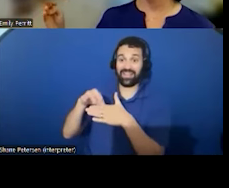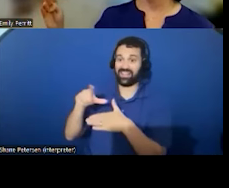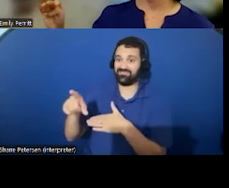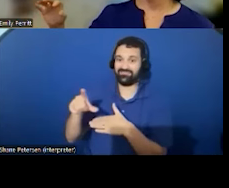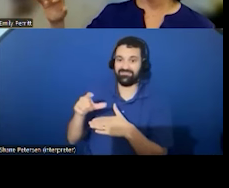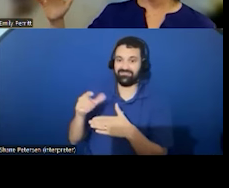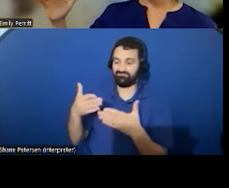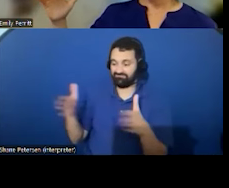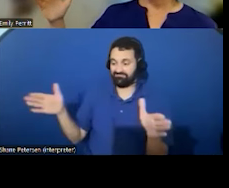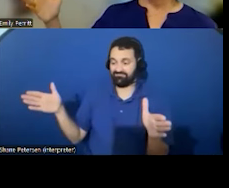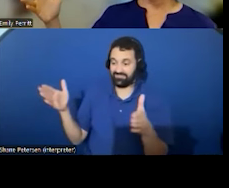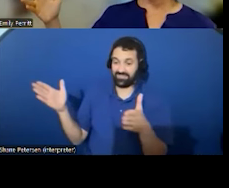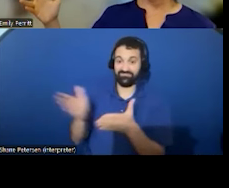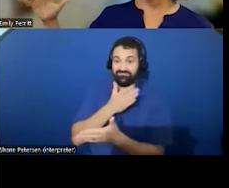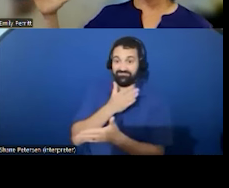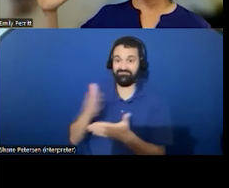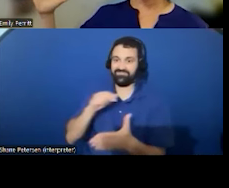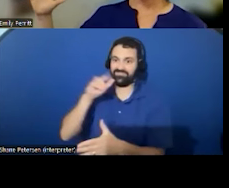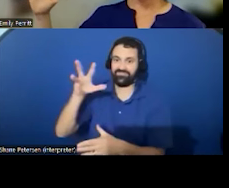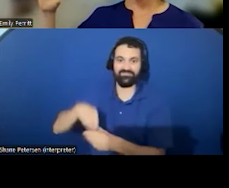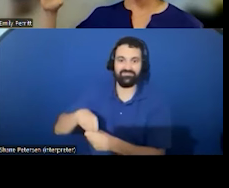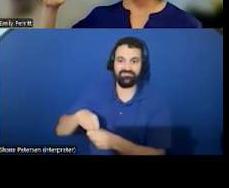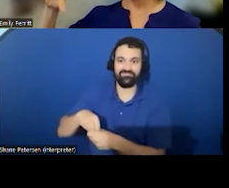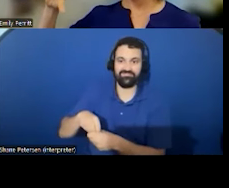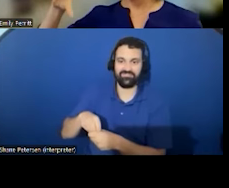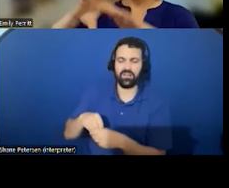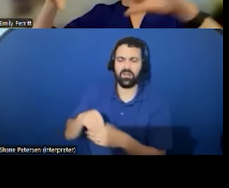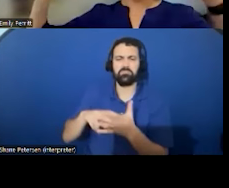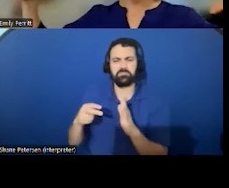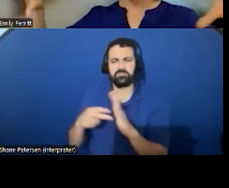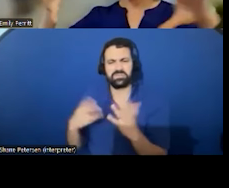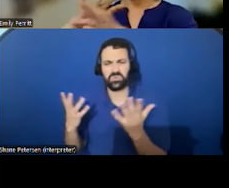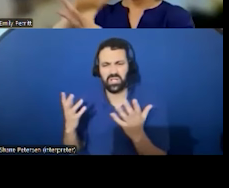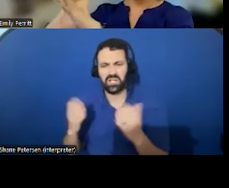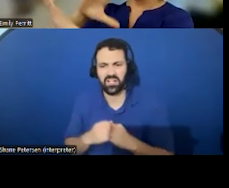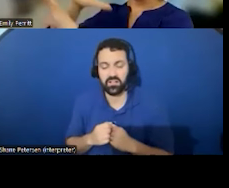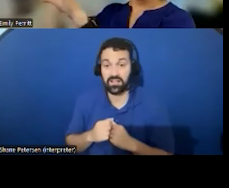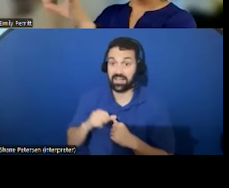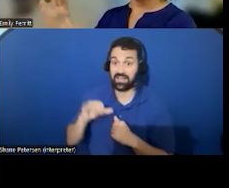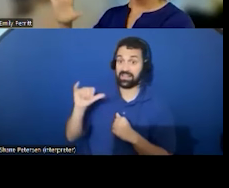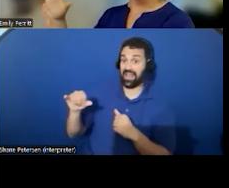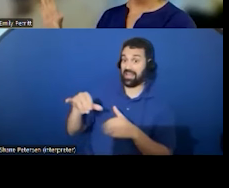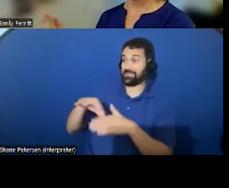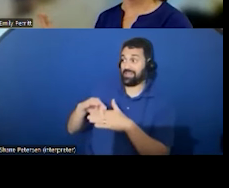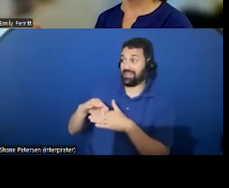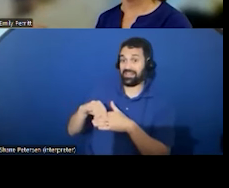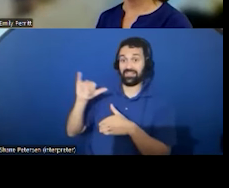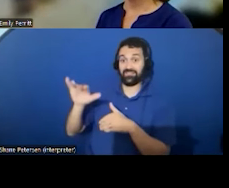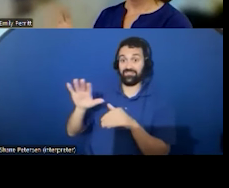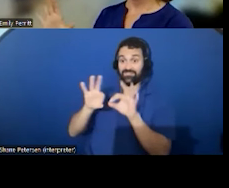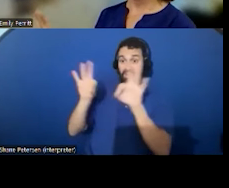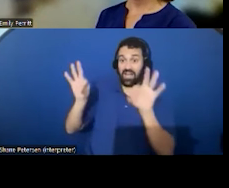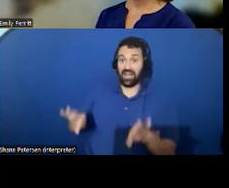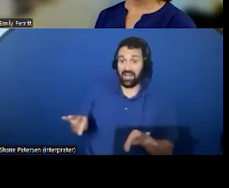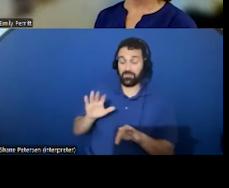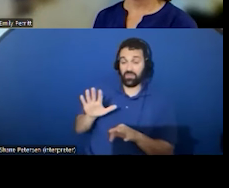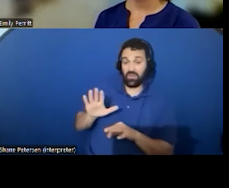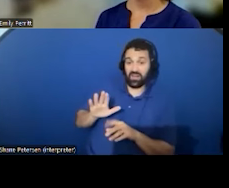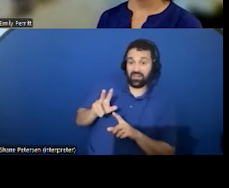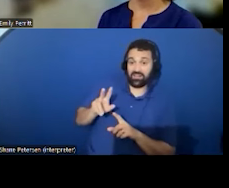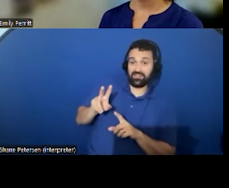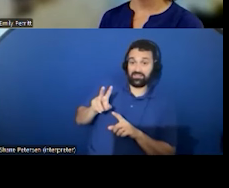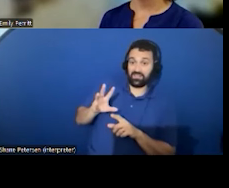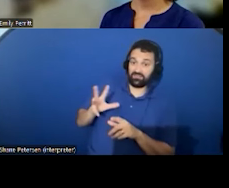that the content of their frame of their application does